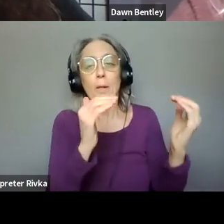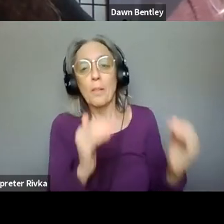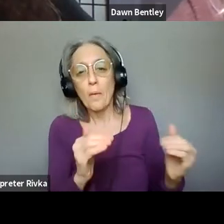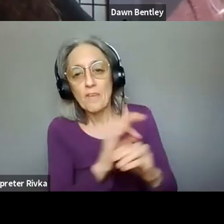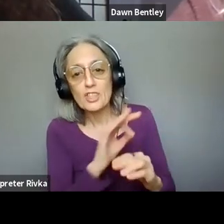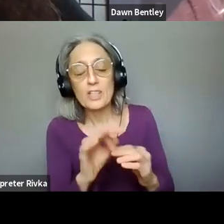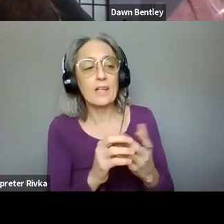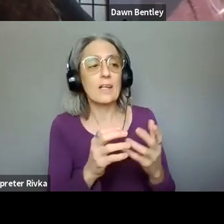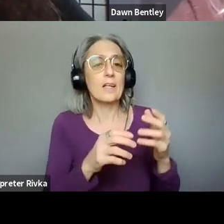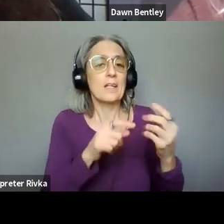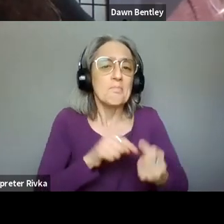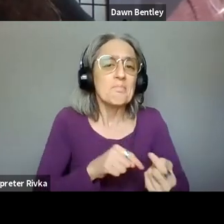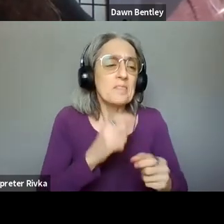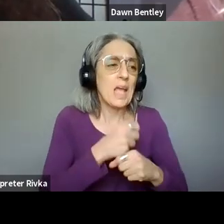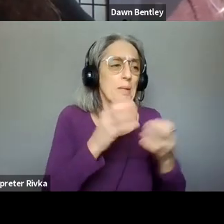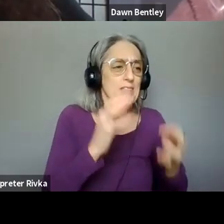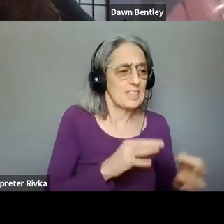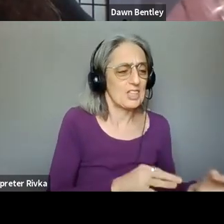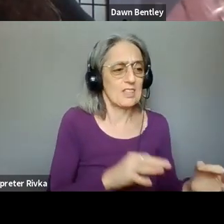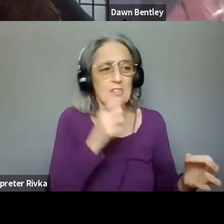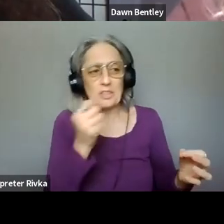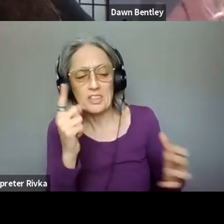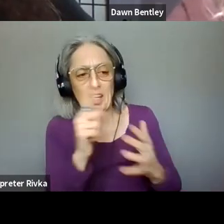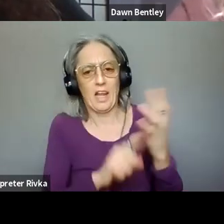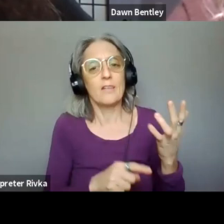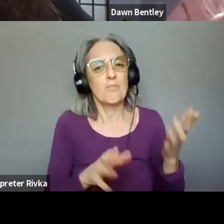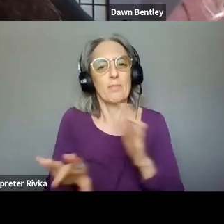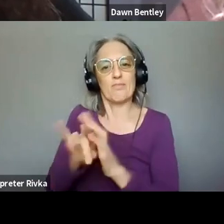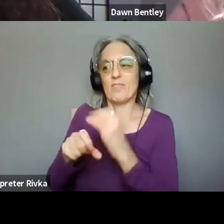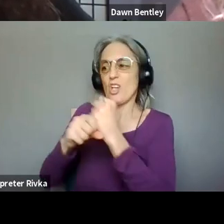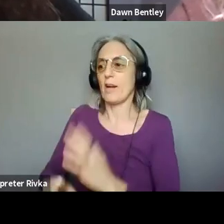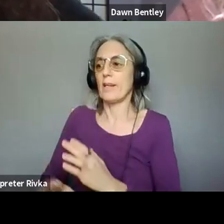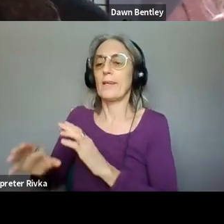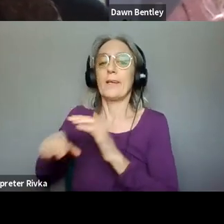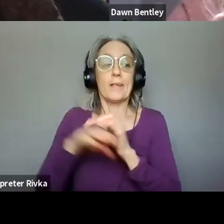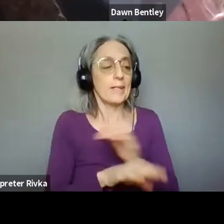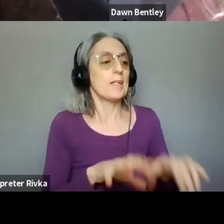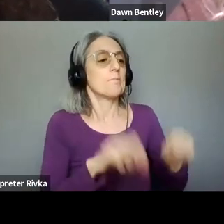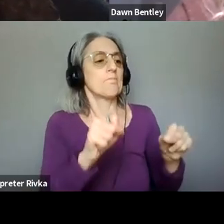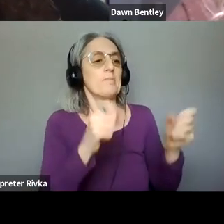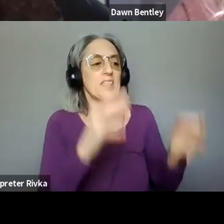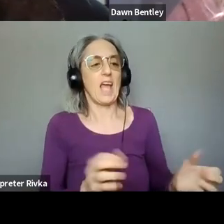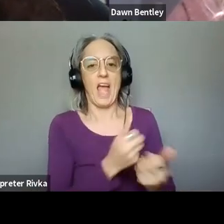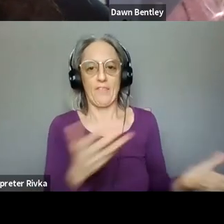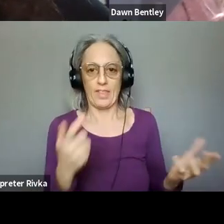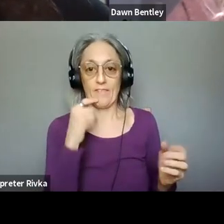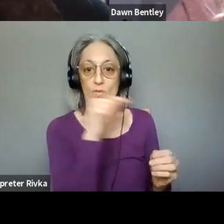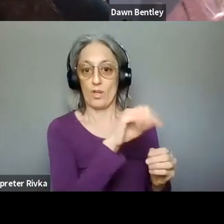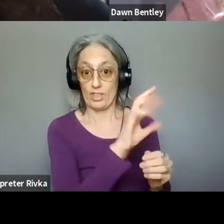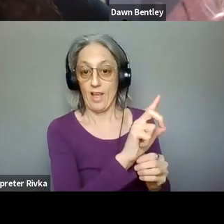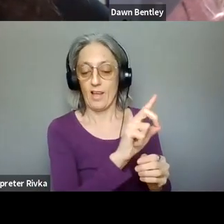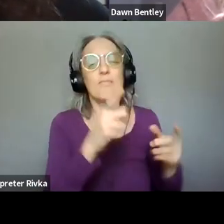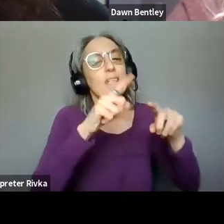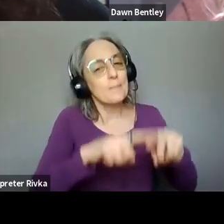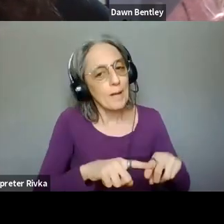they need a full guardianship. Maybe someone needs to make all decisions for them. So it really depends on the individual. But my